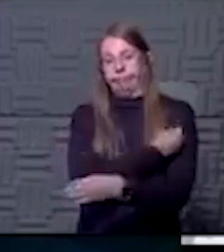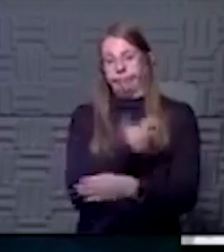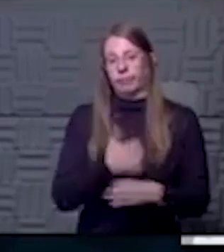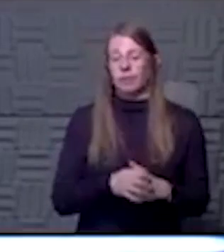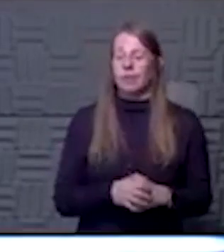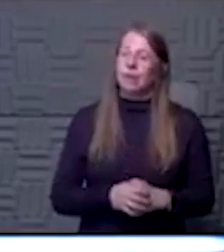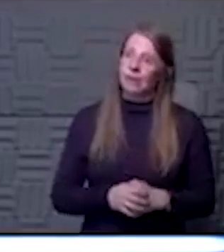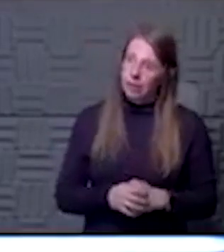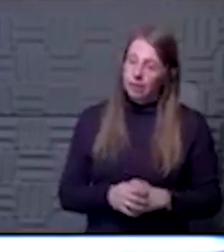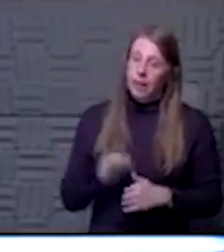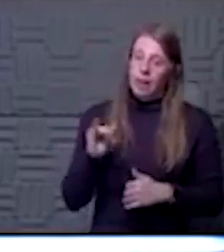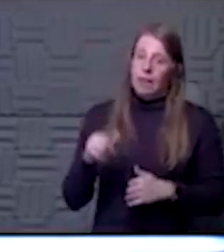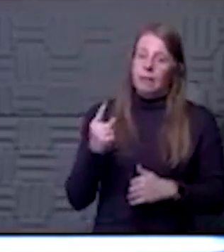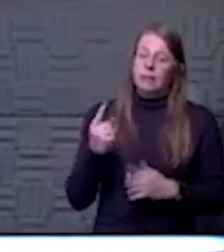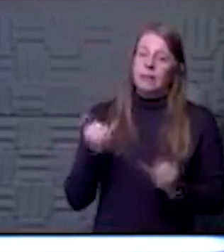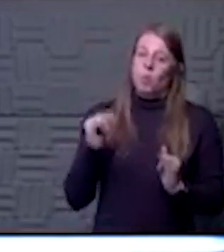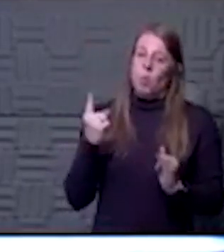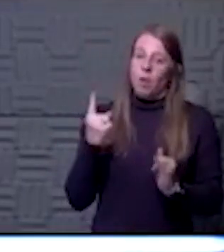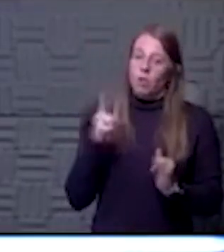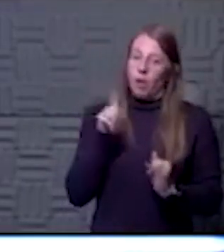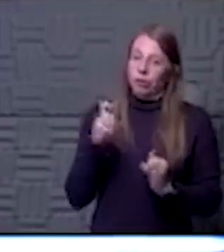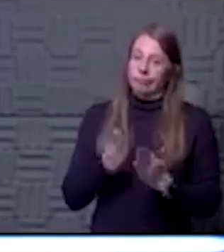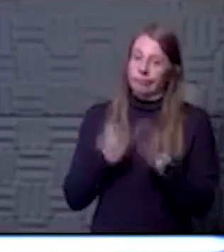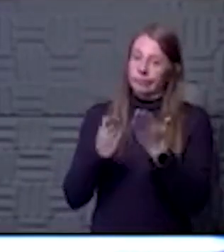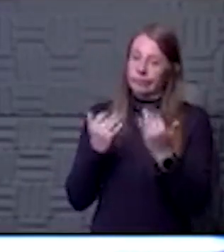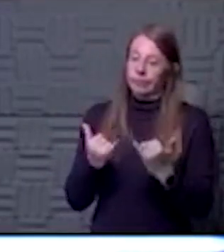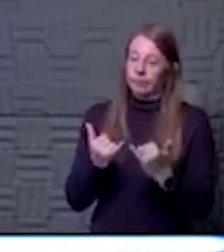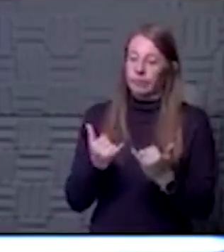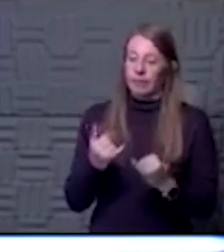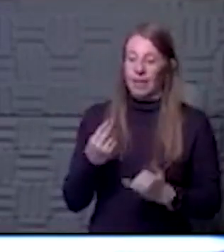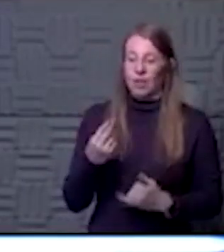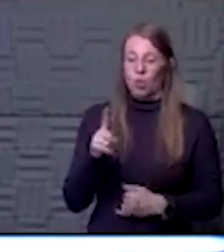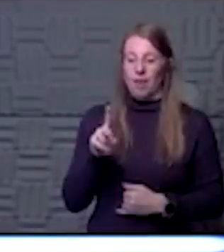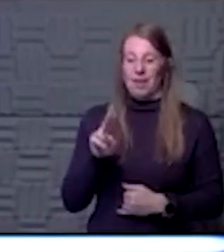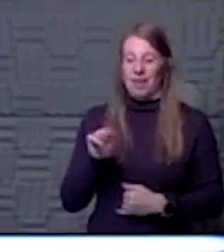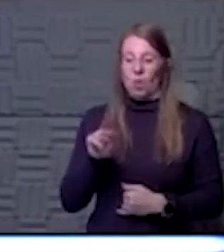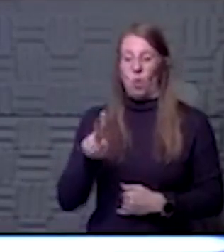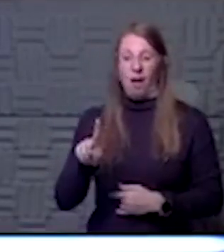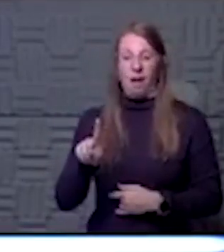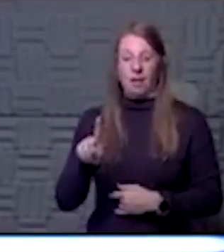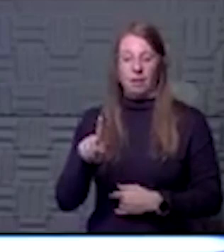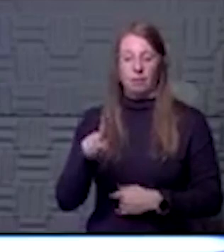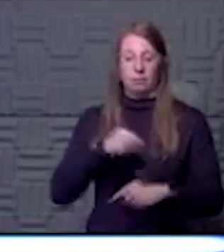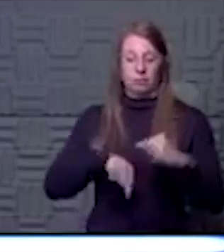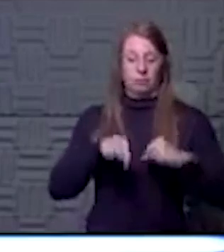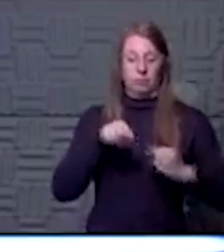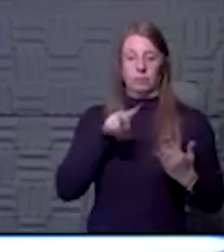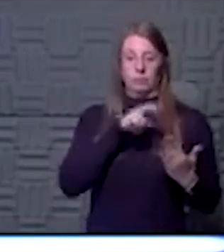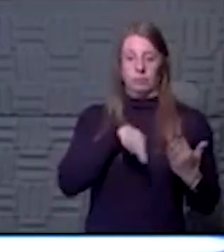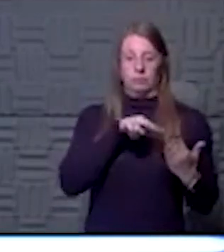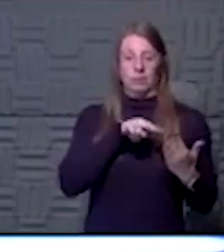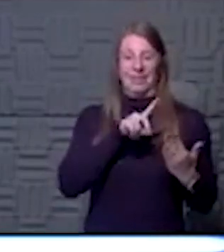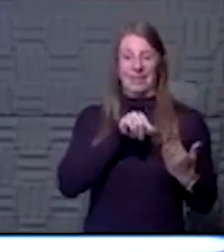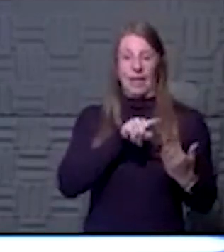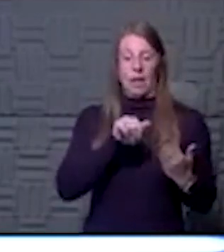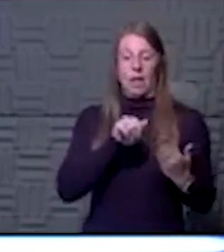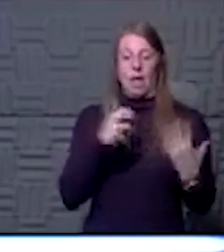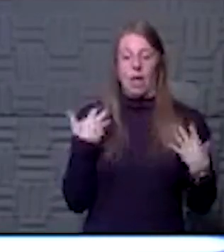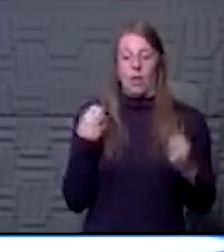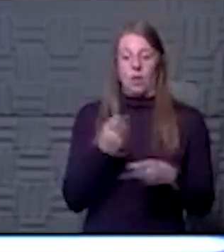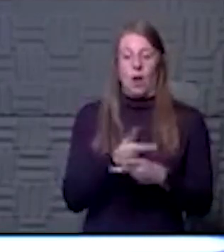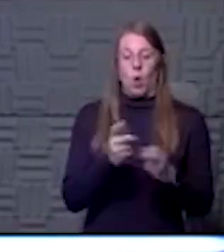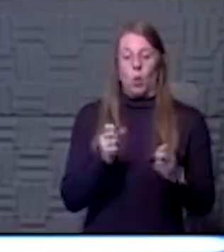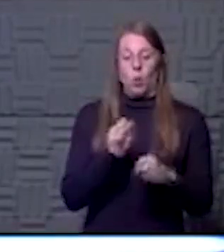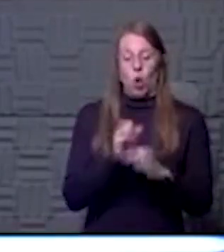That's still one of the questions up right now. When you look back to H1N1, it was healthcare workers and their families, and